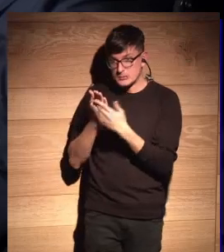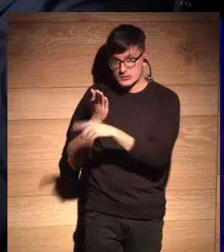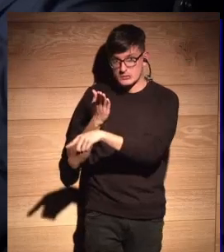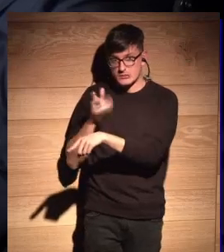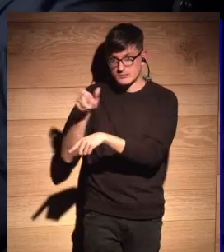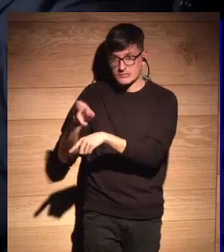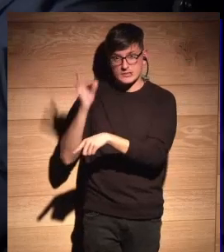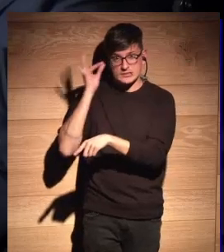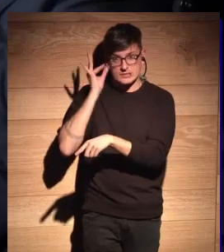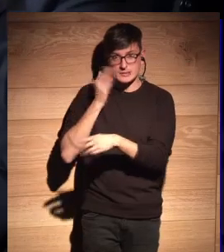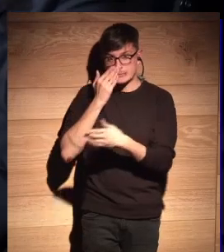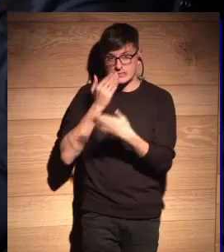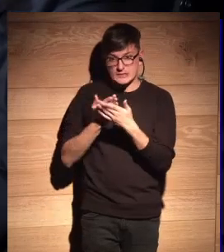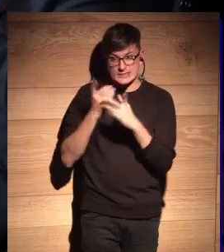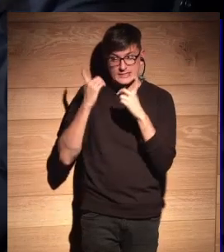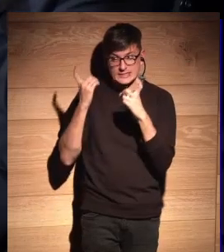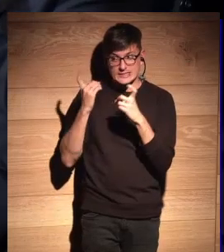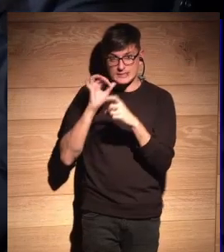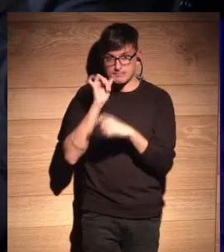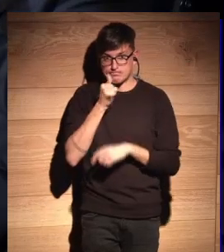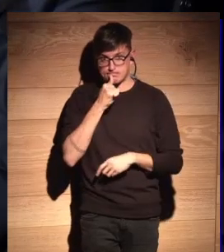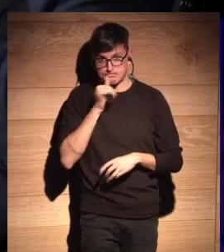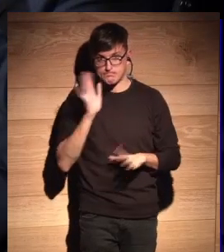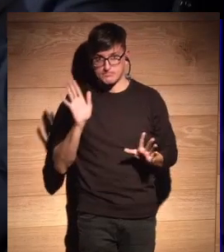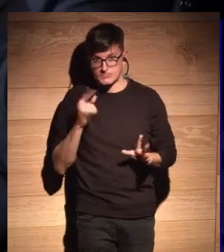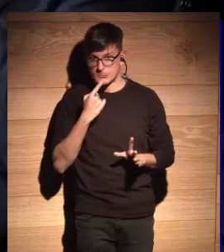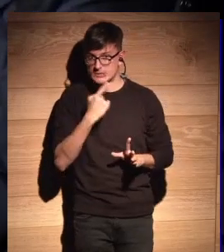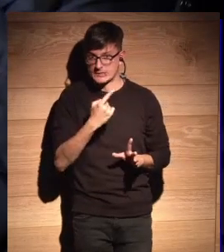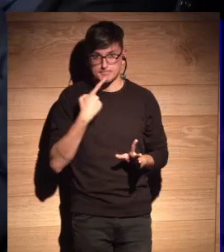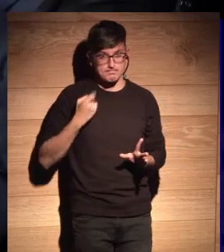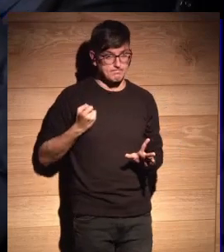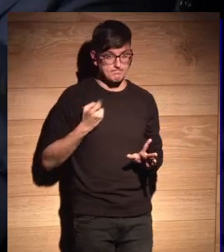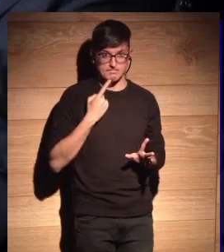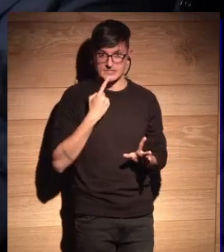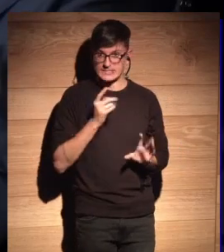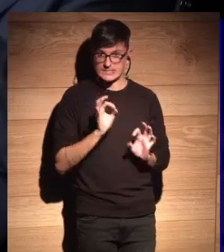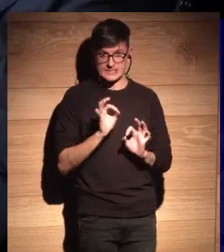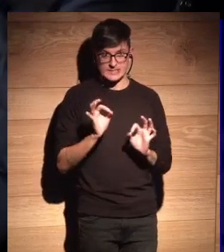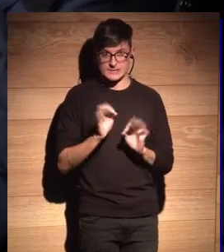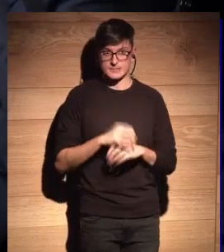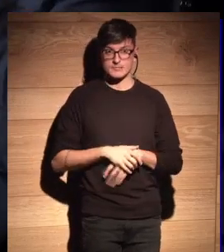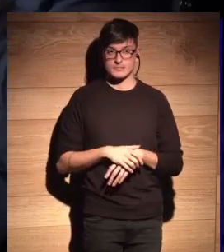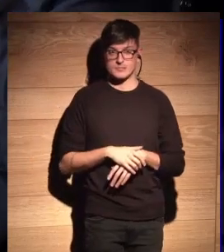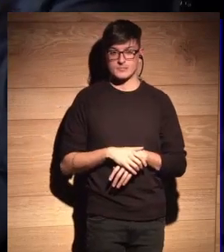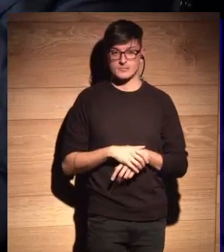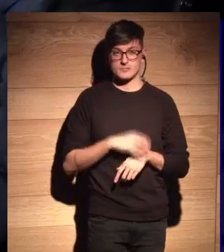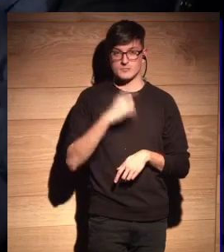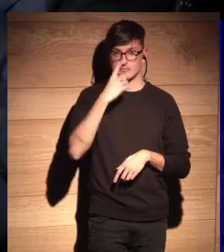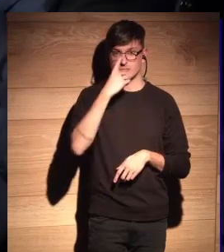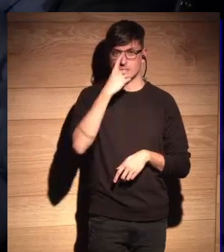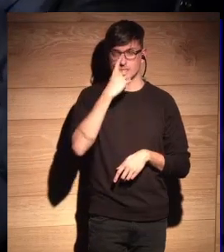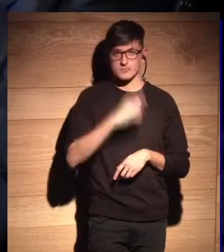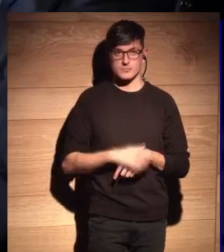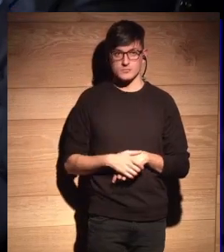keep that a bit quiet. But you founded a school there also? Then there was a school for young